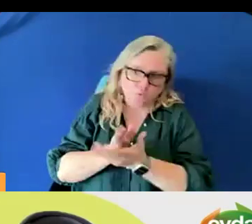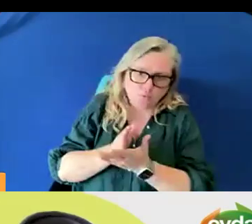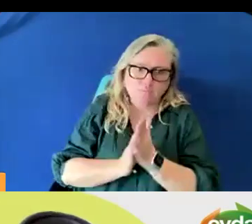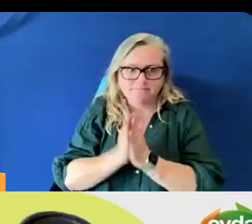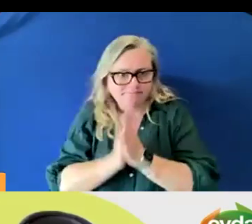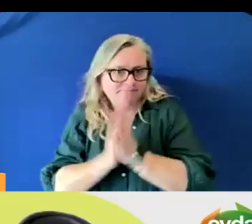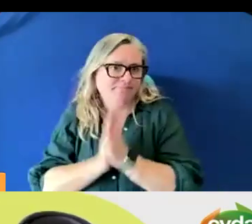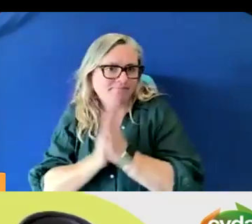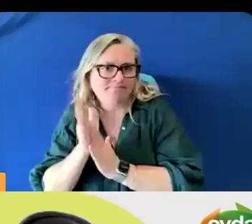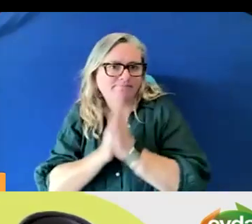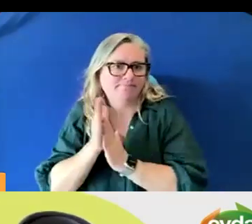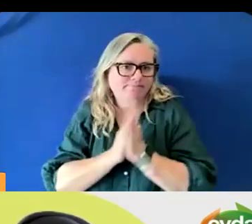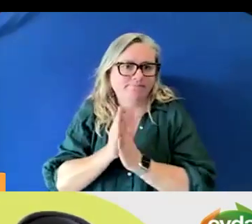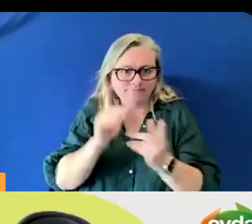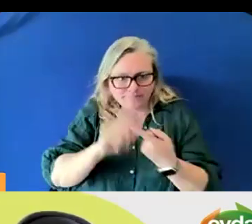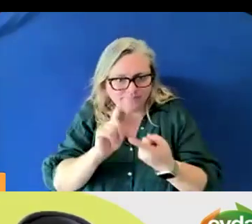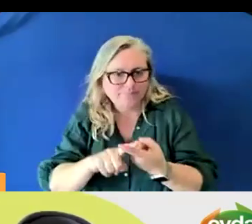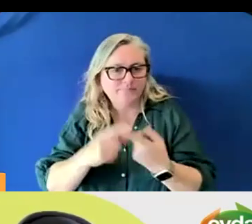piece, to keep it alive and keep it going.